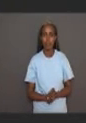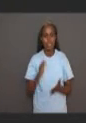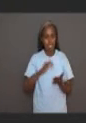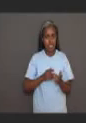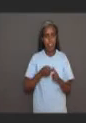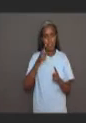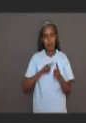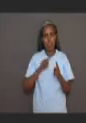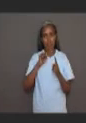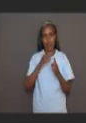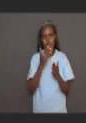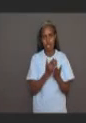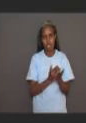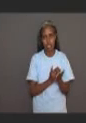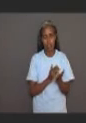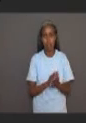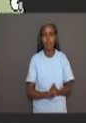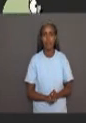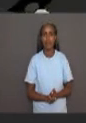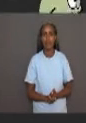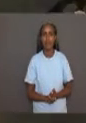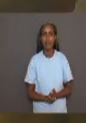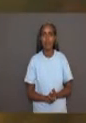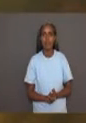Let's get back to our lesson.